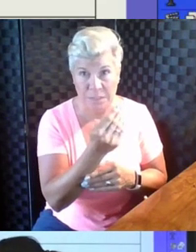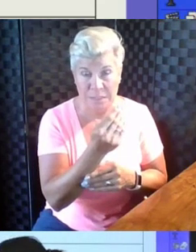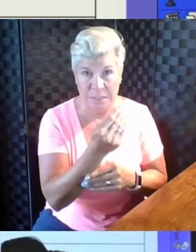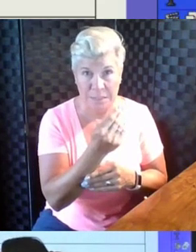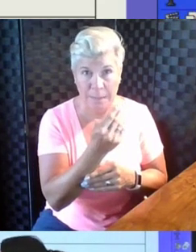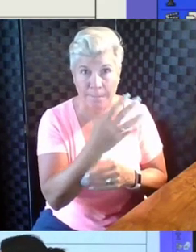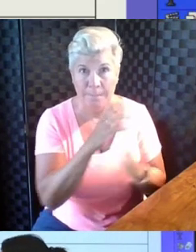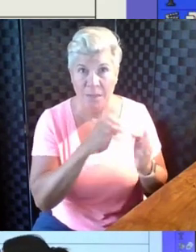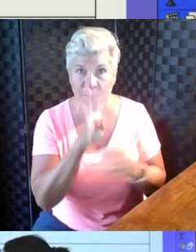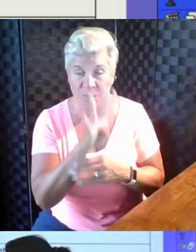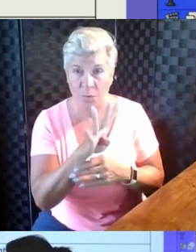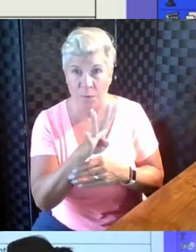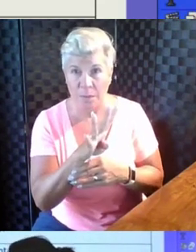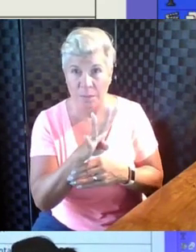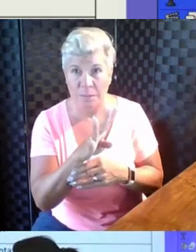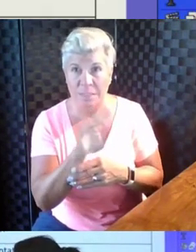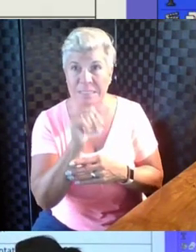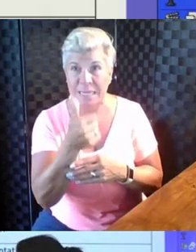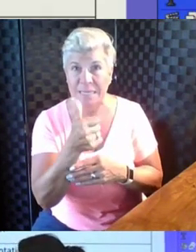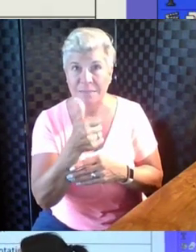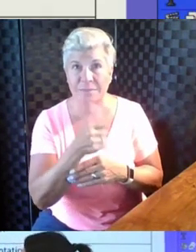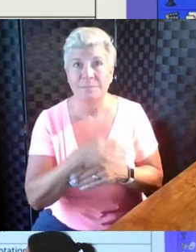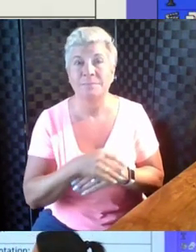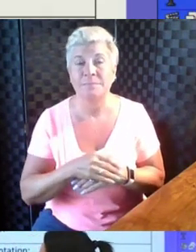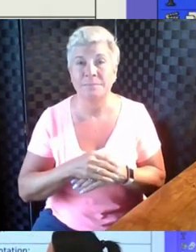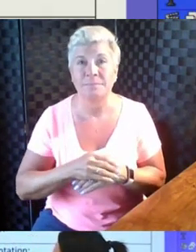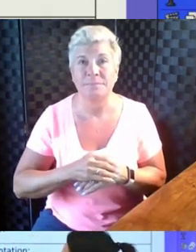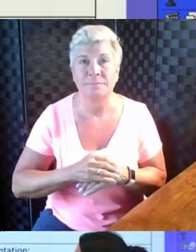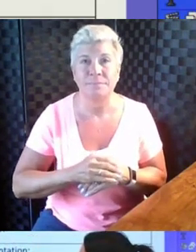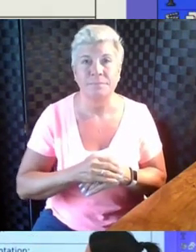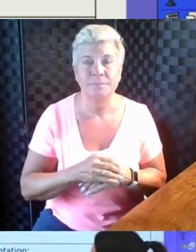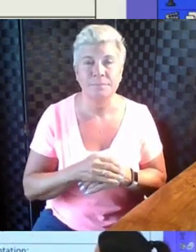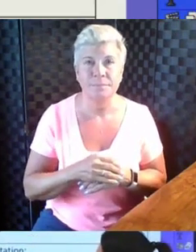14 minus the 4 would get me back to 10.